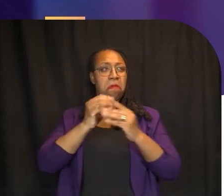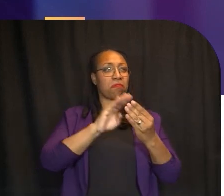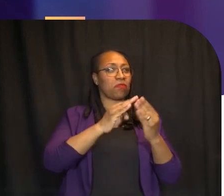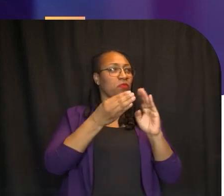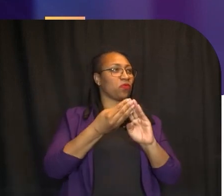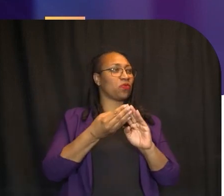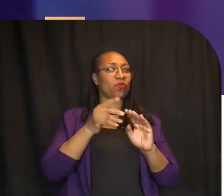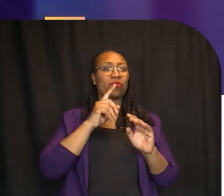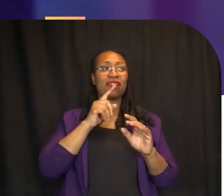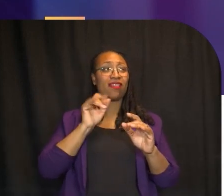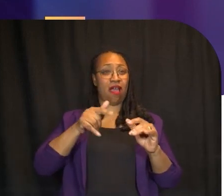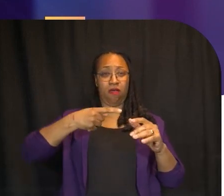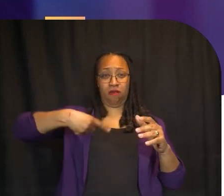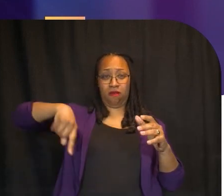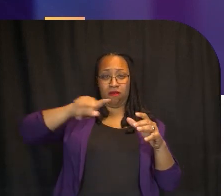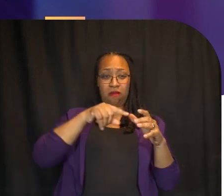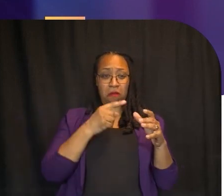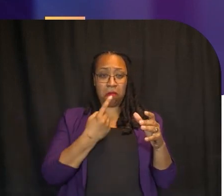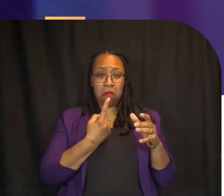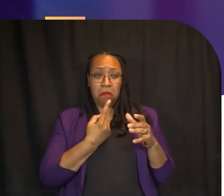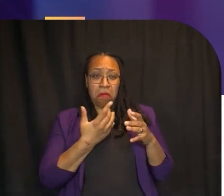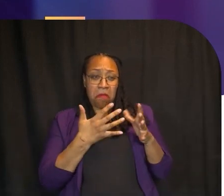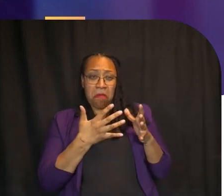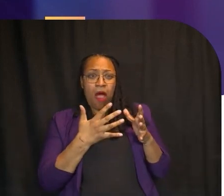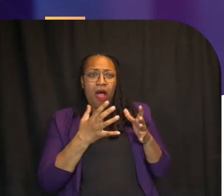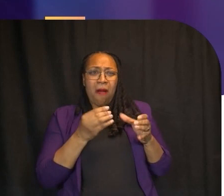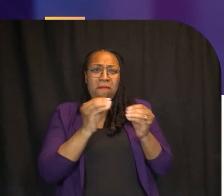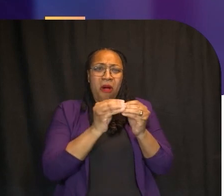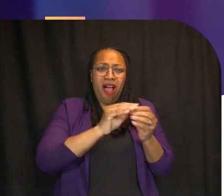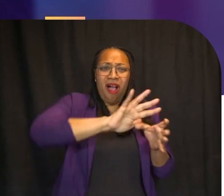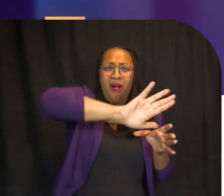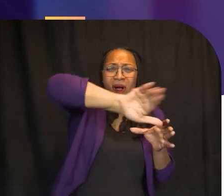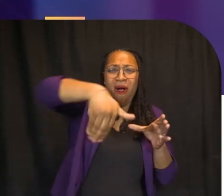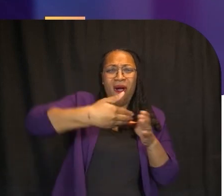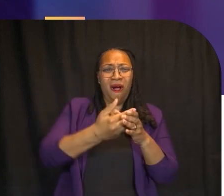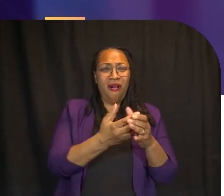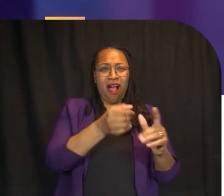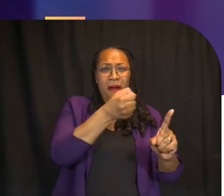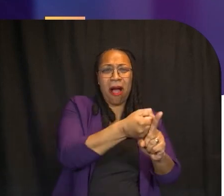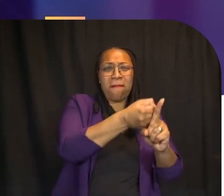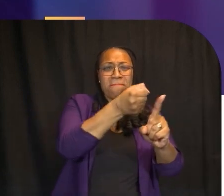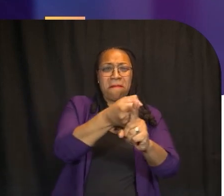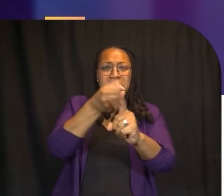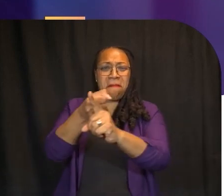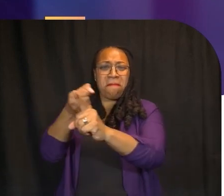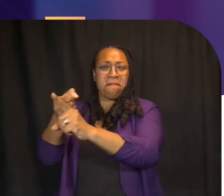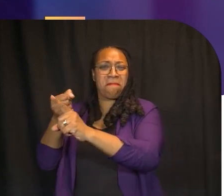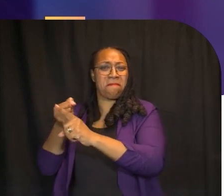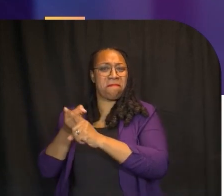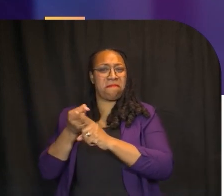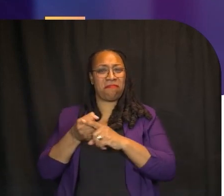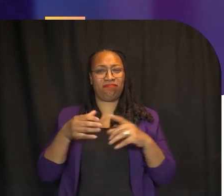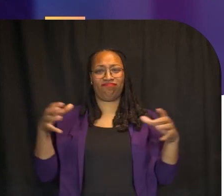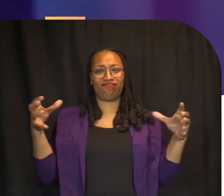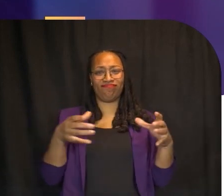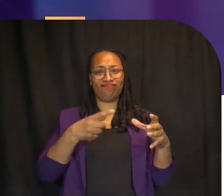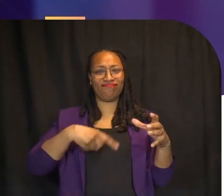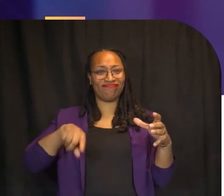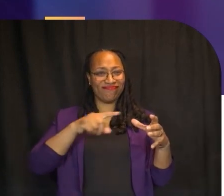energy to our advocacy work. Policy change is a long arc, but our team is in this fight for the long